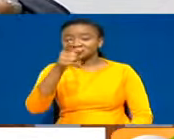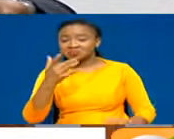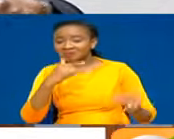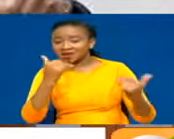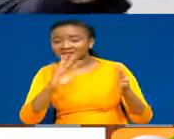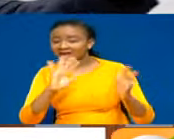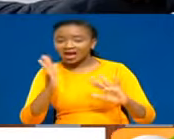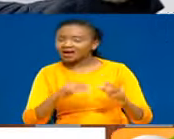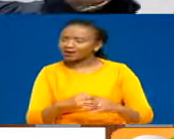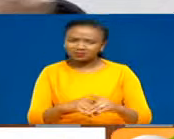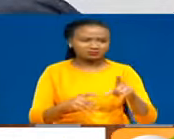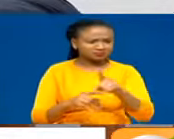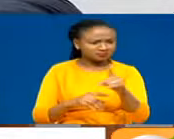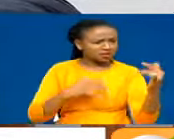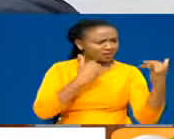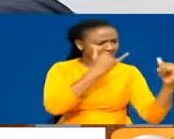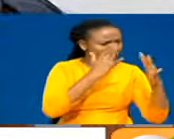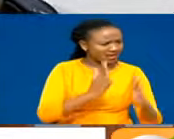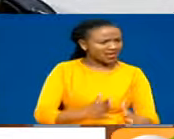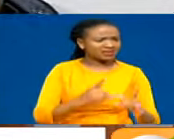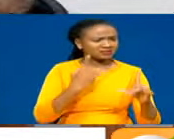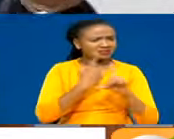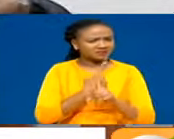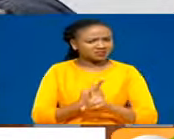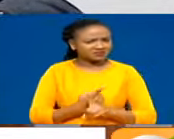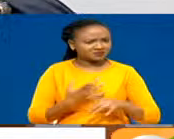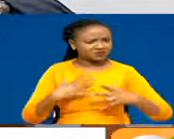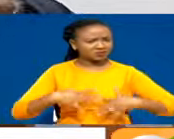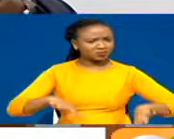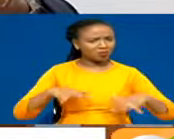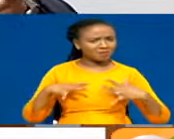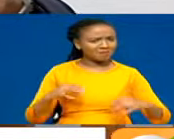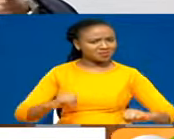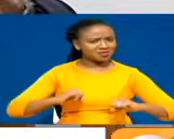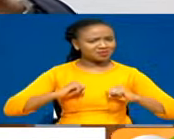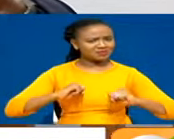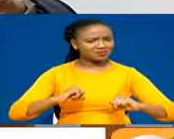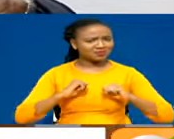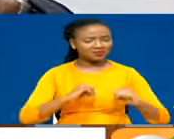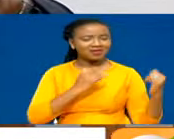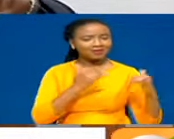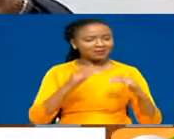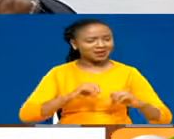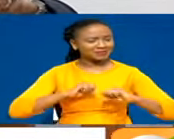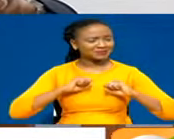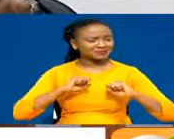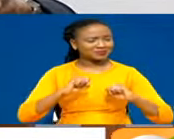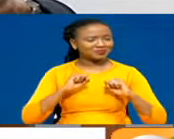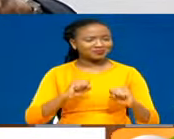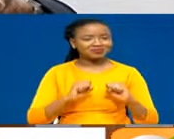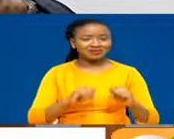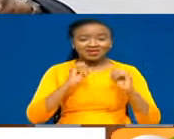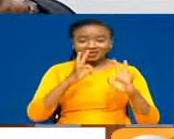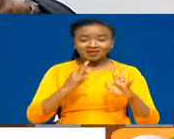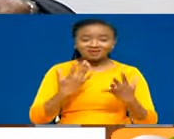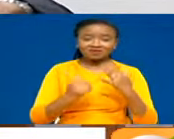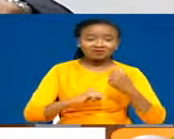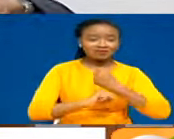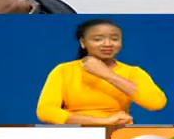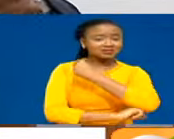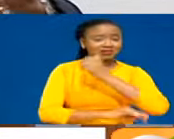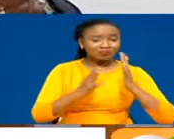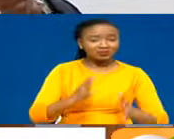see LeBron. People want to see Steph Curry. People want to see the Boston Celtics. So it wasn't our real fans, and there's a huge excitement